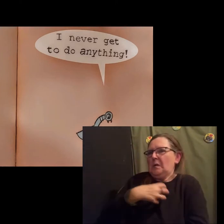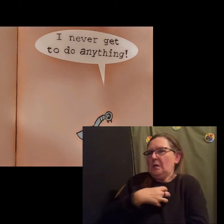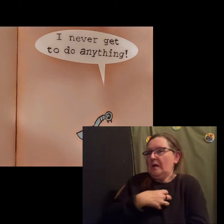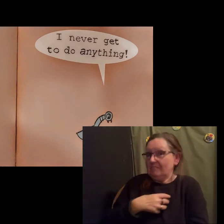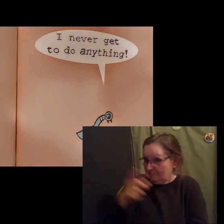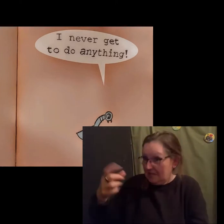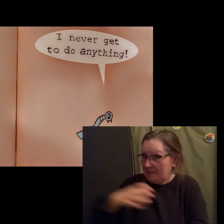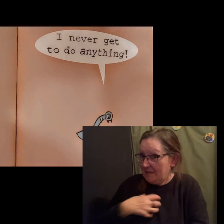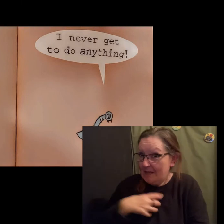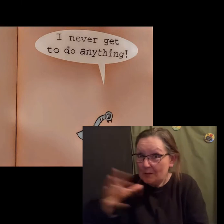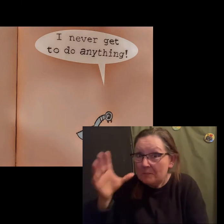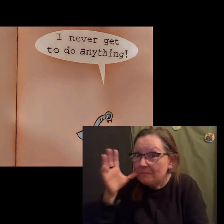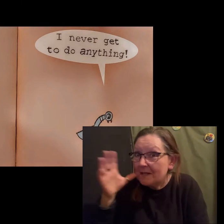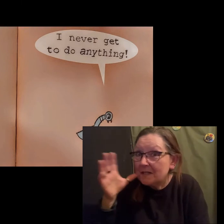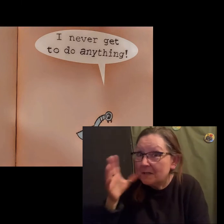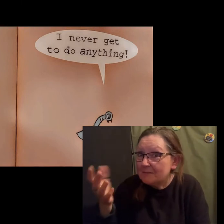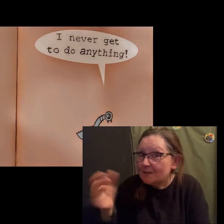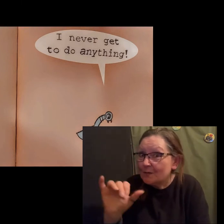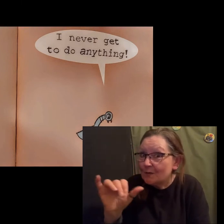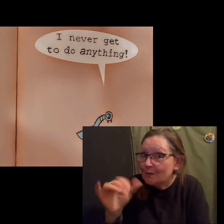tell your mom that?